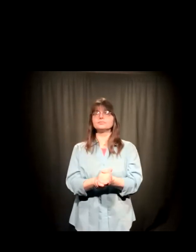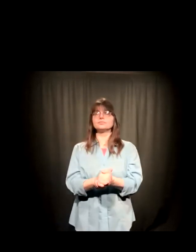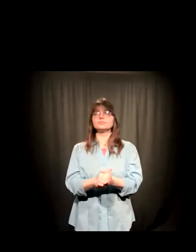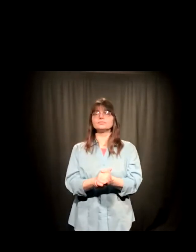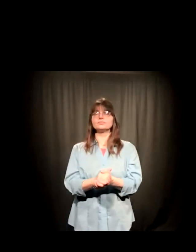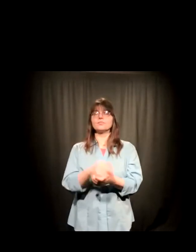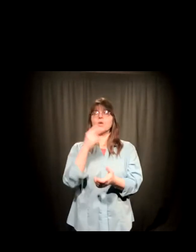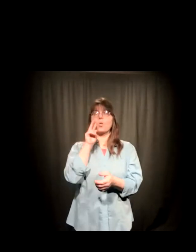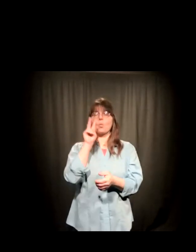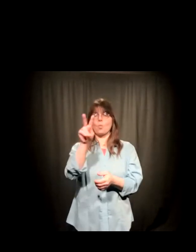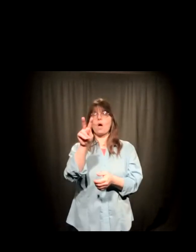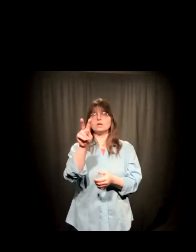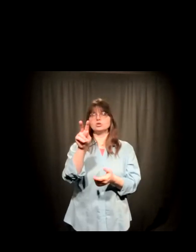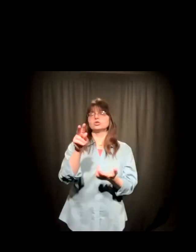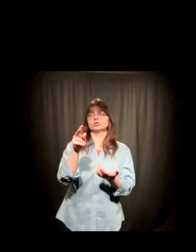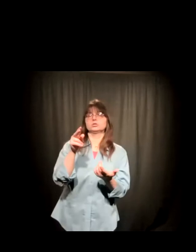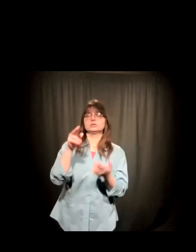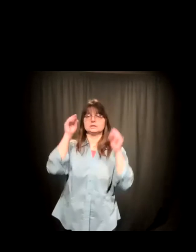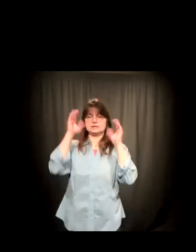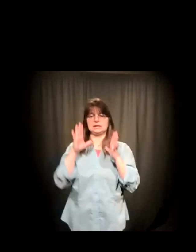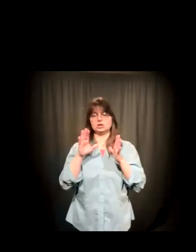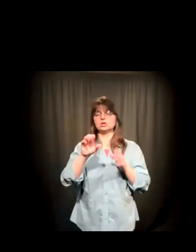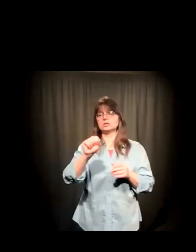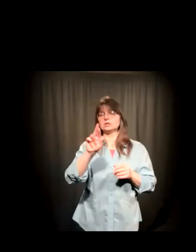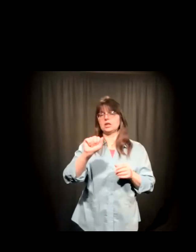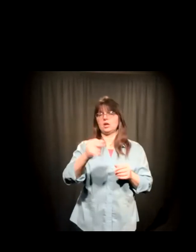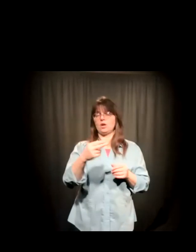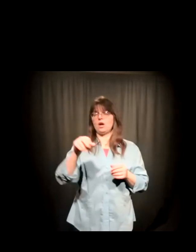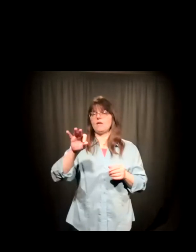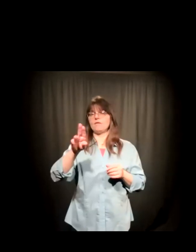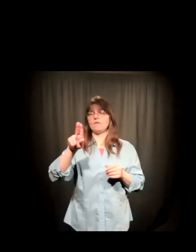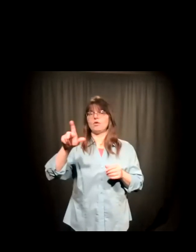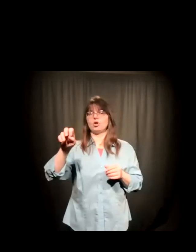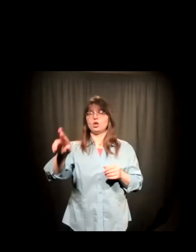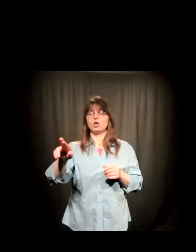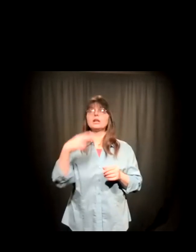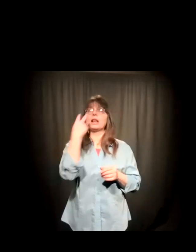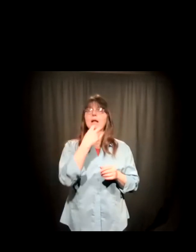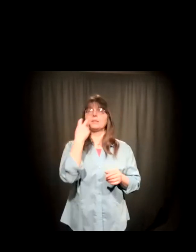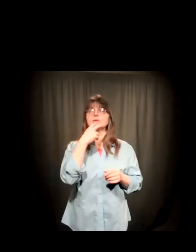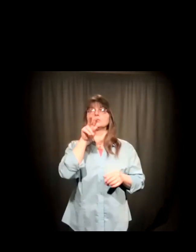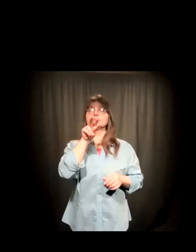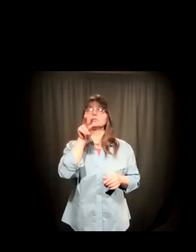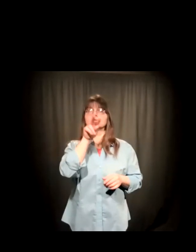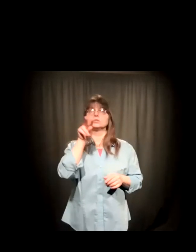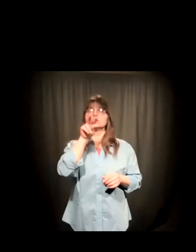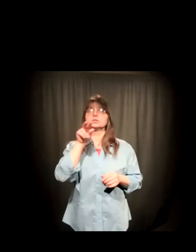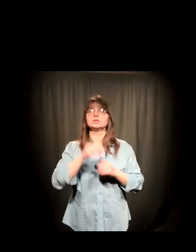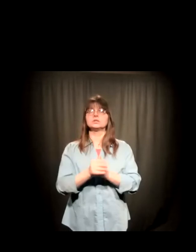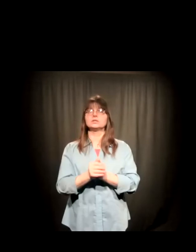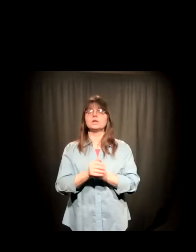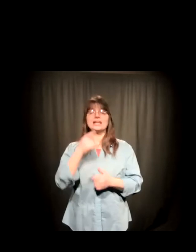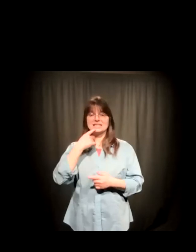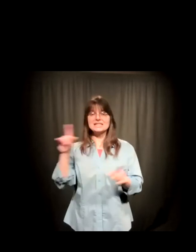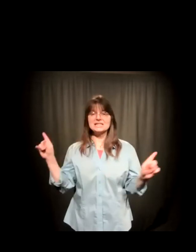she began the Lord's Prayer. She said it slowly, so that even the youngest, those only